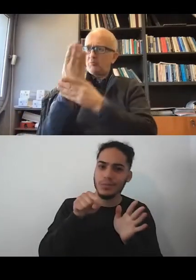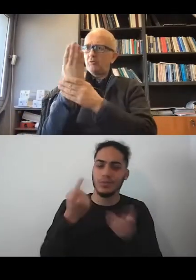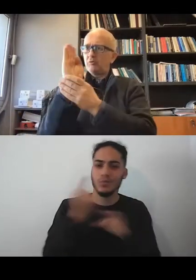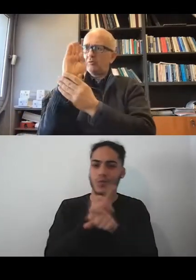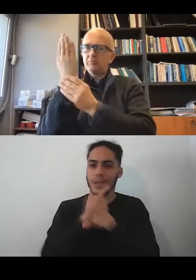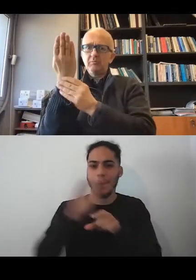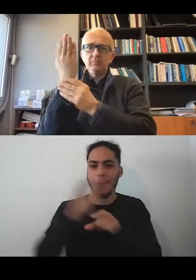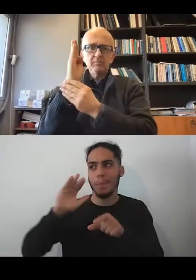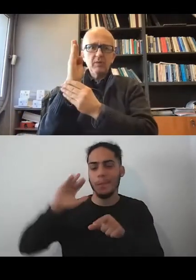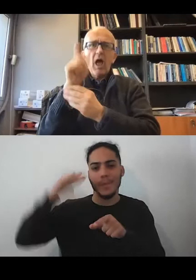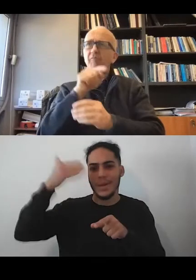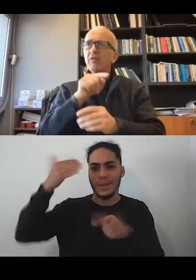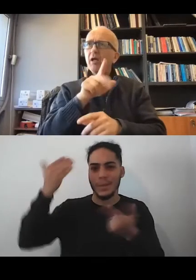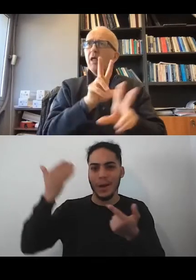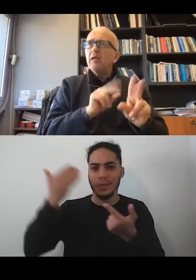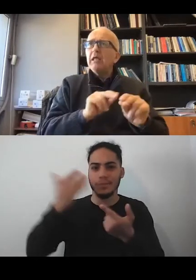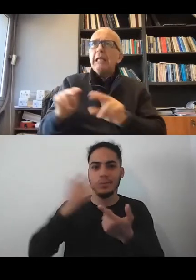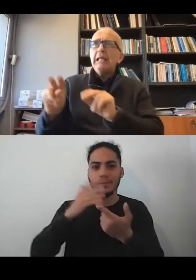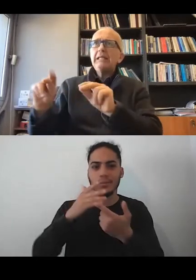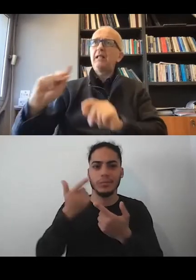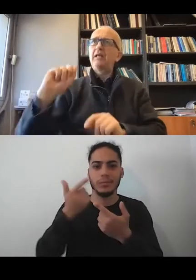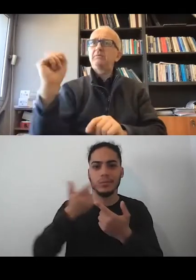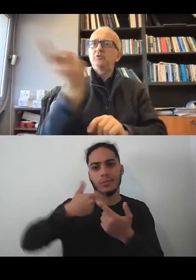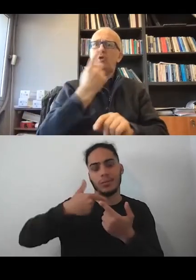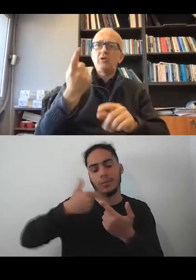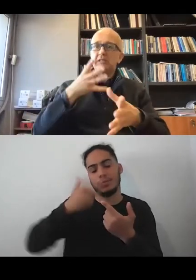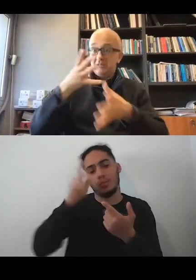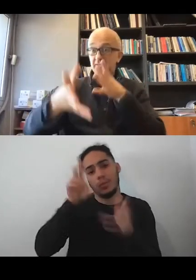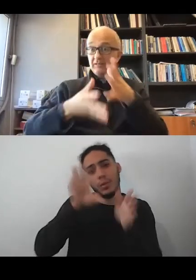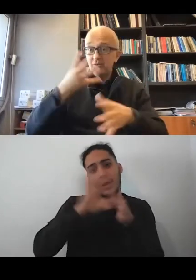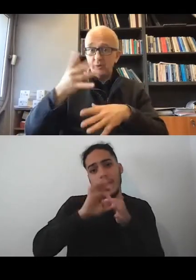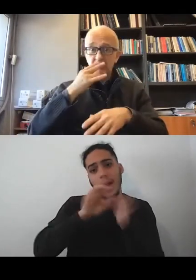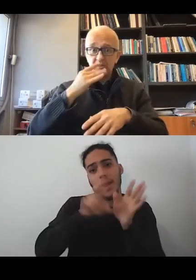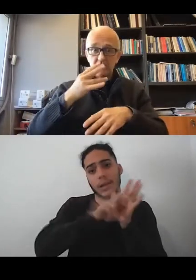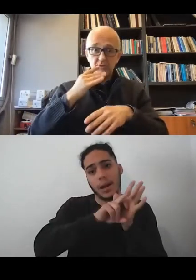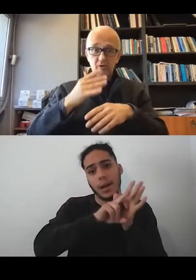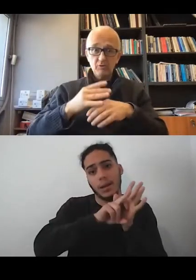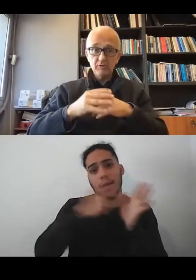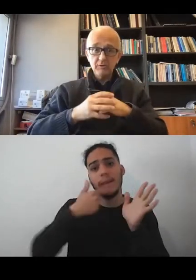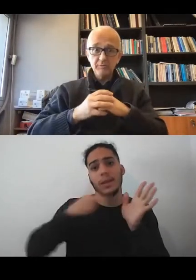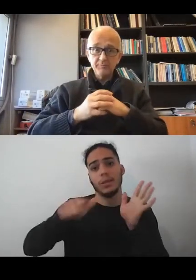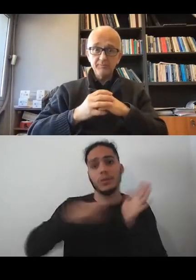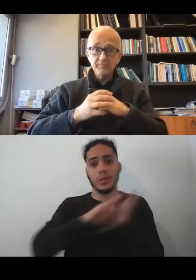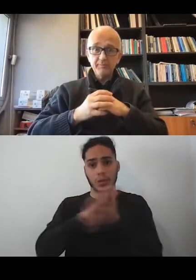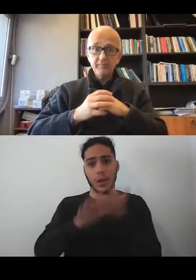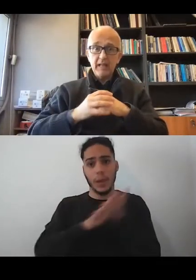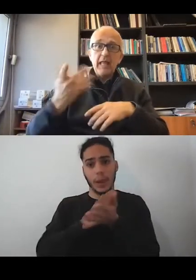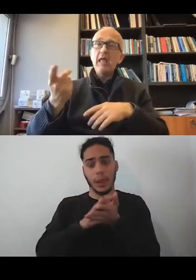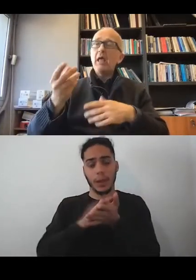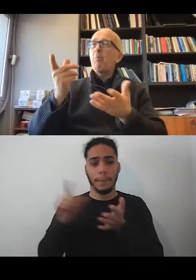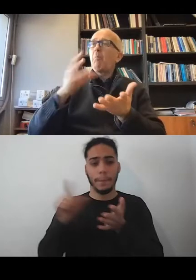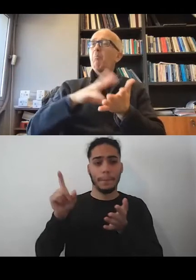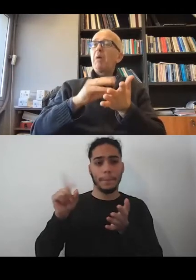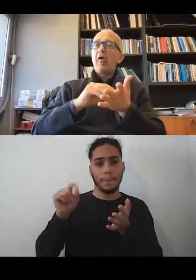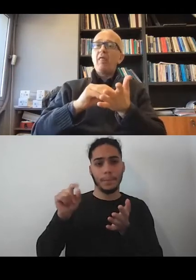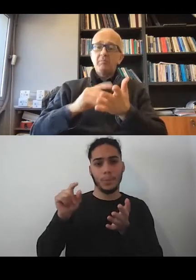different morphs that you can that you find in sign languages. And also the space